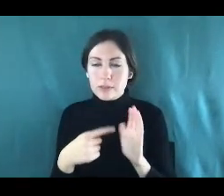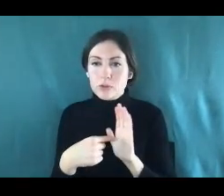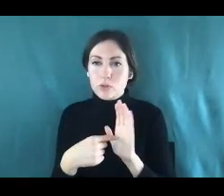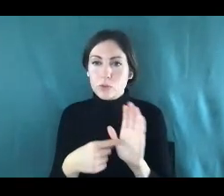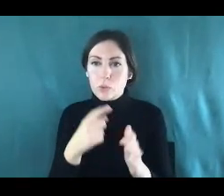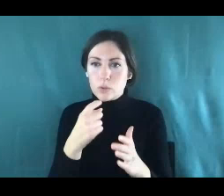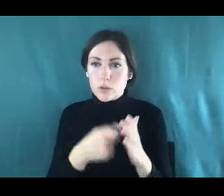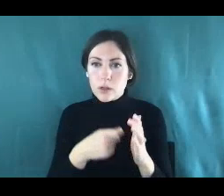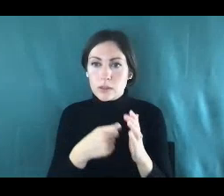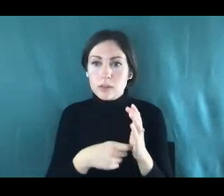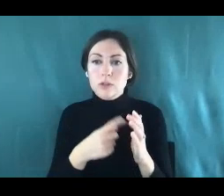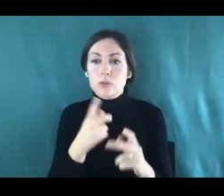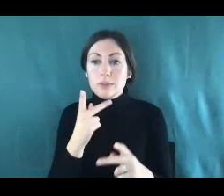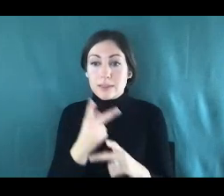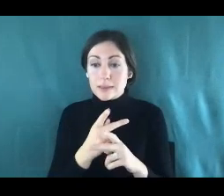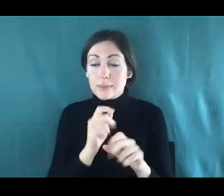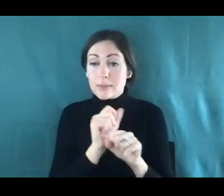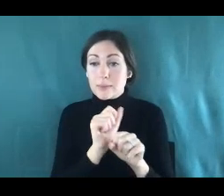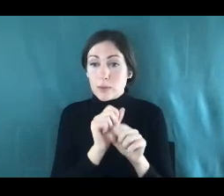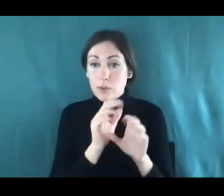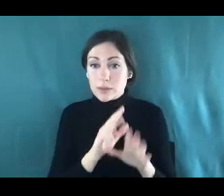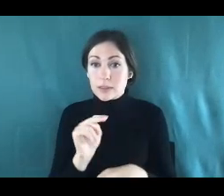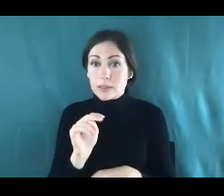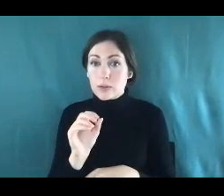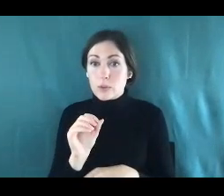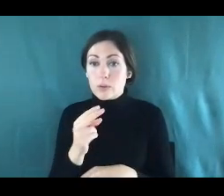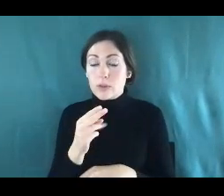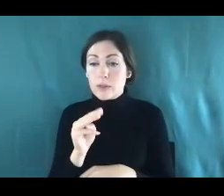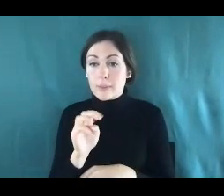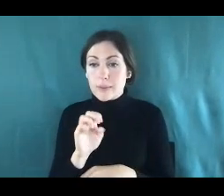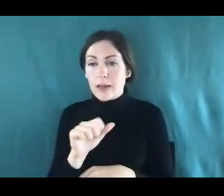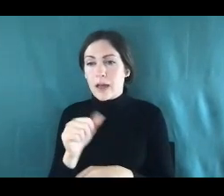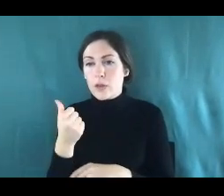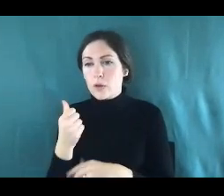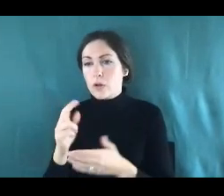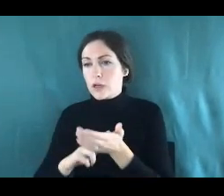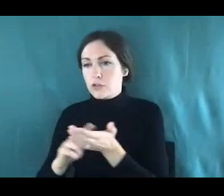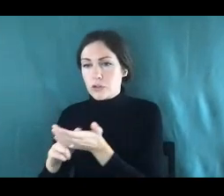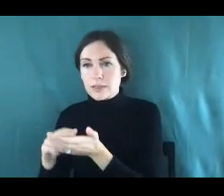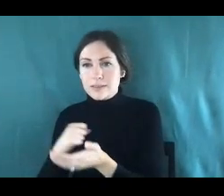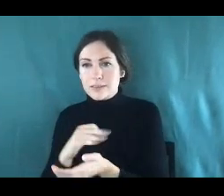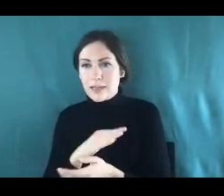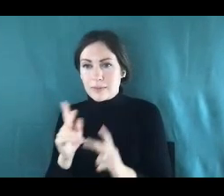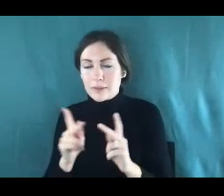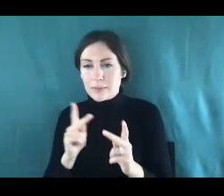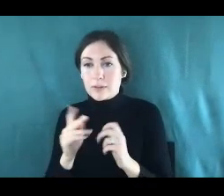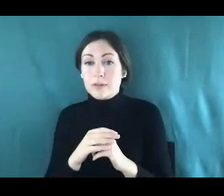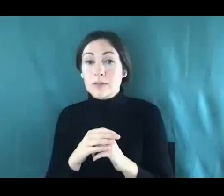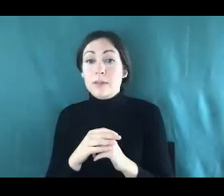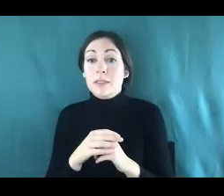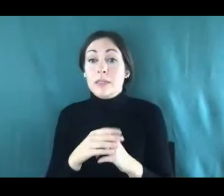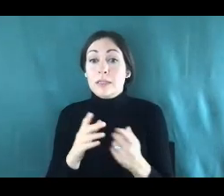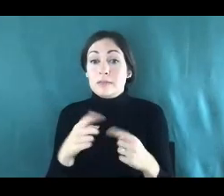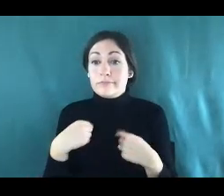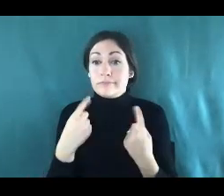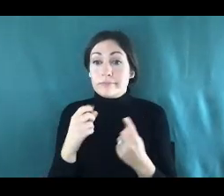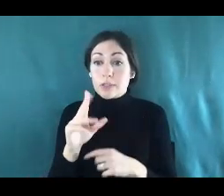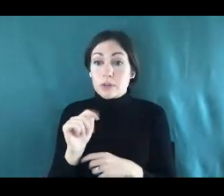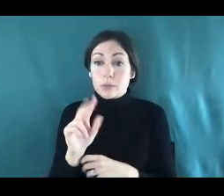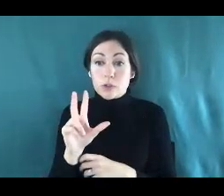cost to keep employed NOMHE's 3 other contractual staff persons. As of October 30th, we've